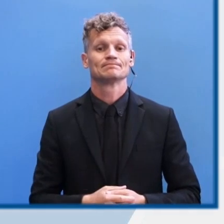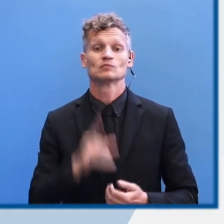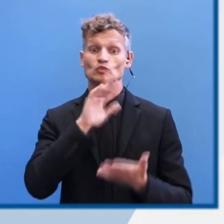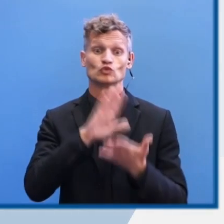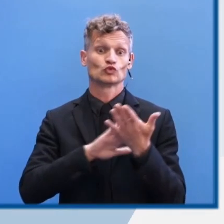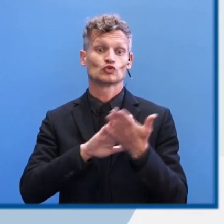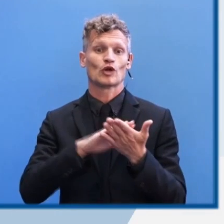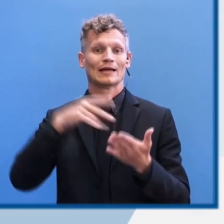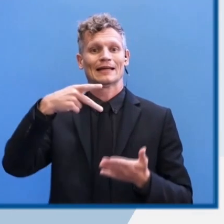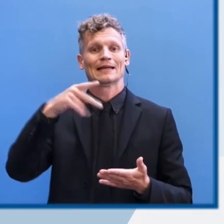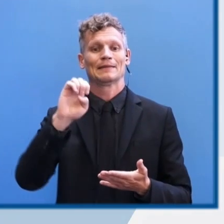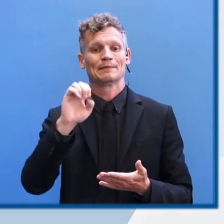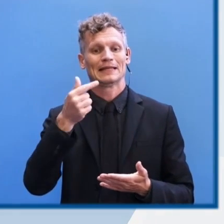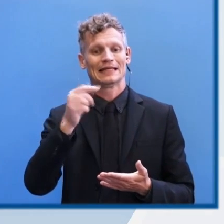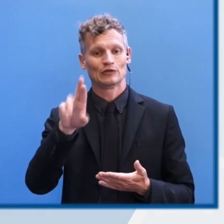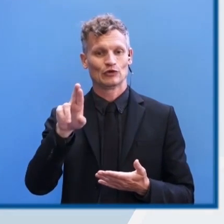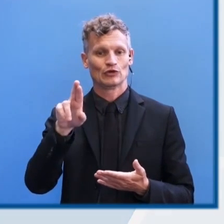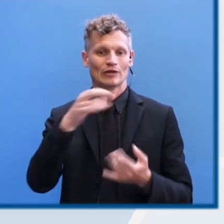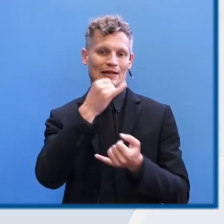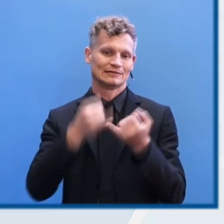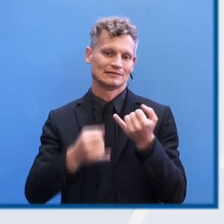And Peter, you will have the final word.